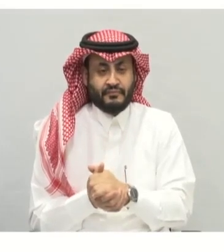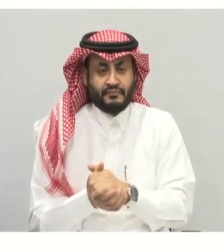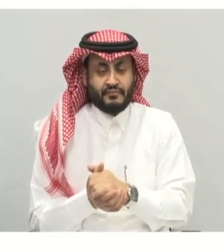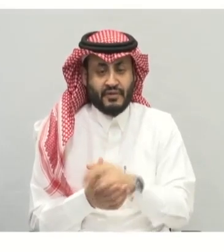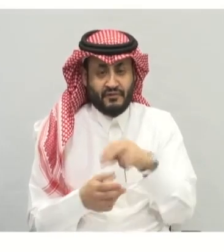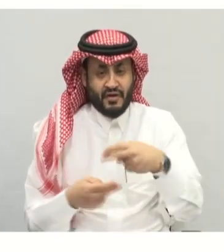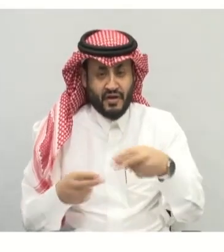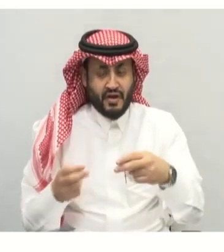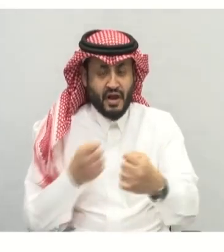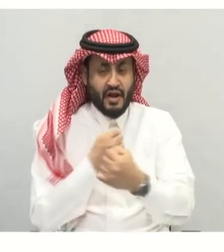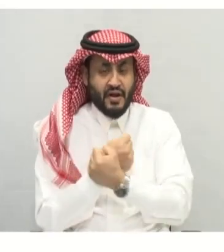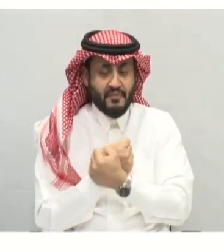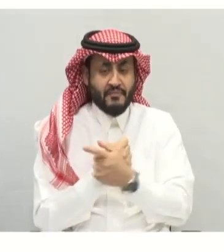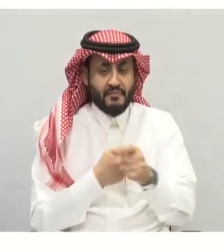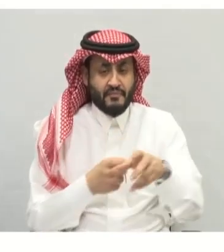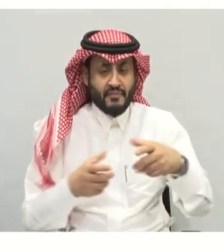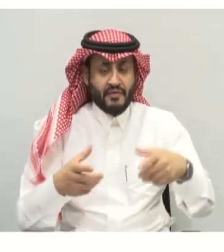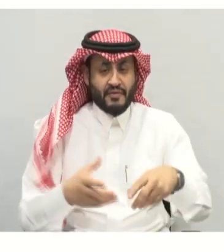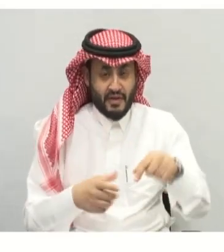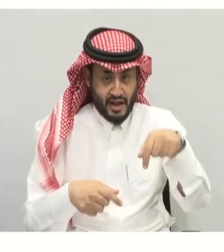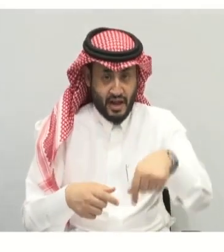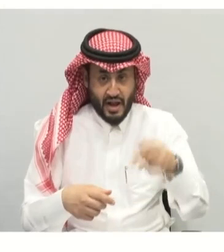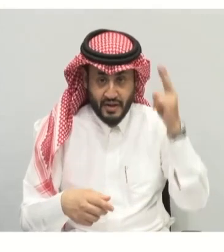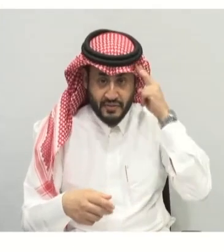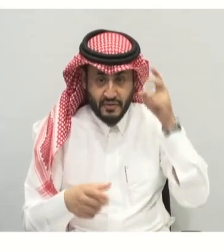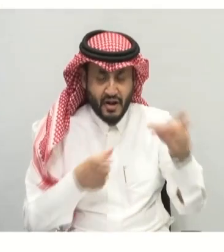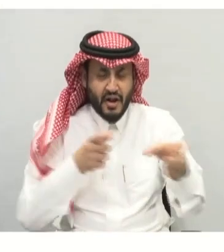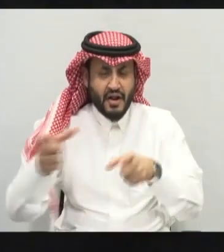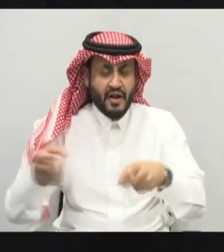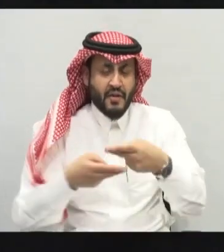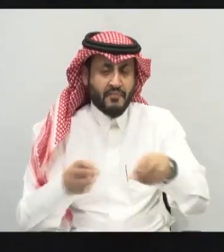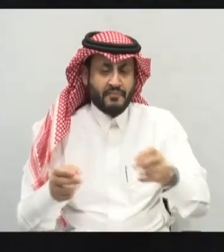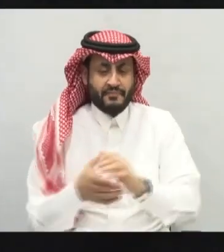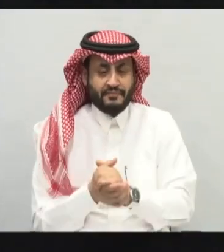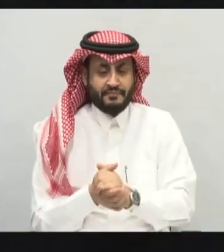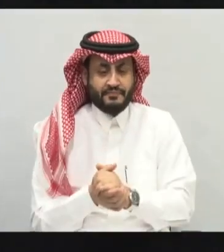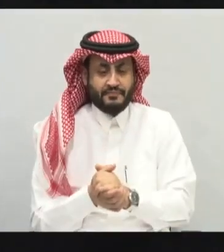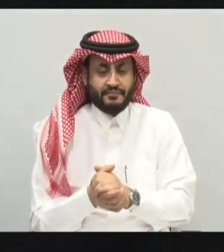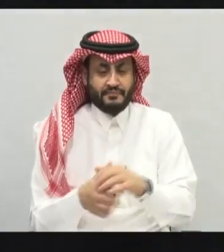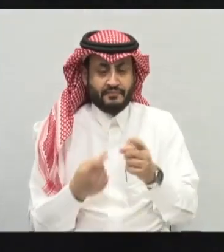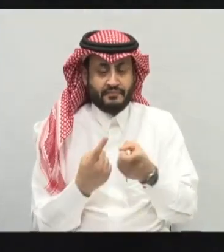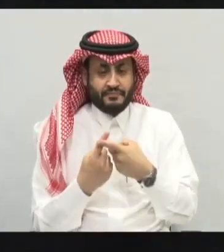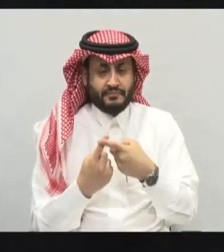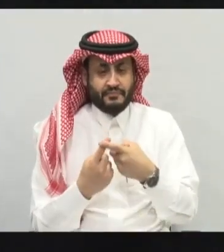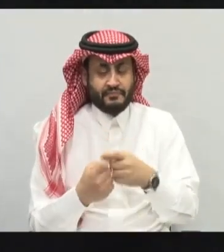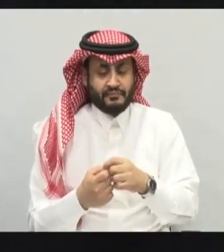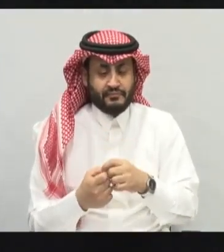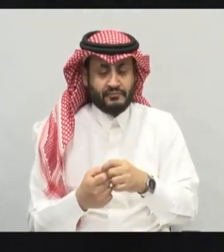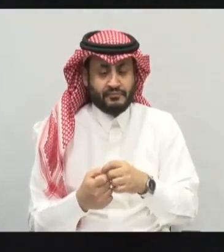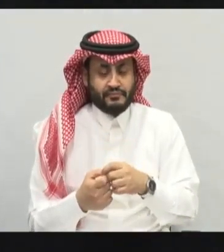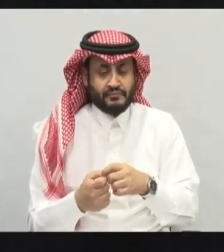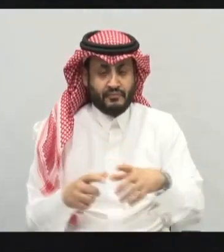different customs in different parts of your countries and we have learned that usually one country has